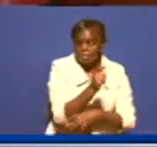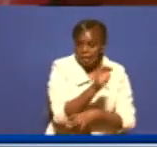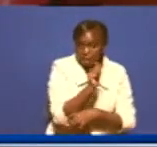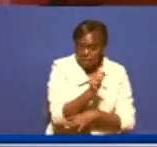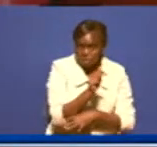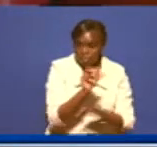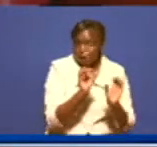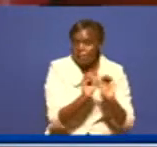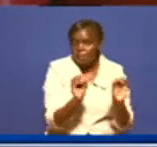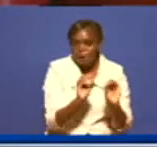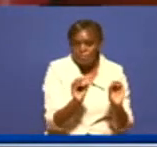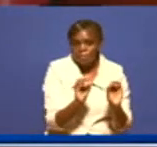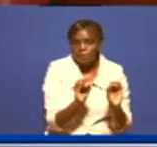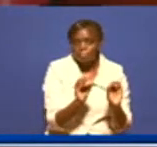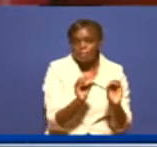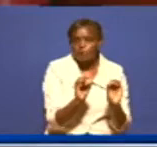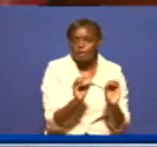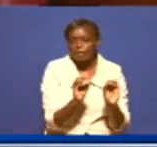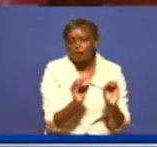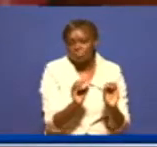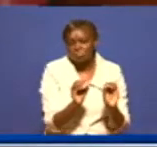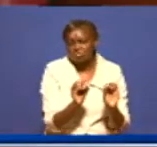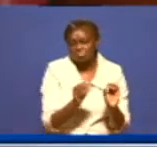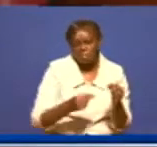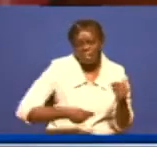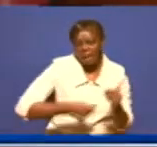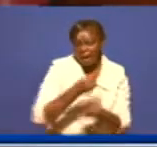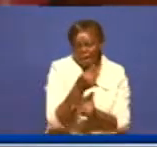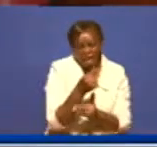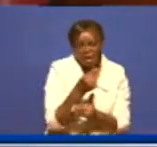nothing will be extraordinary or nothing will be out of order.